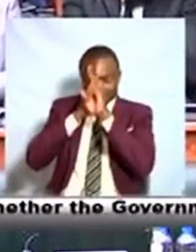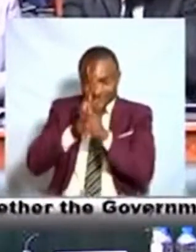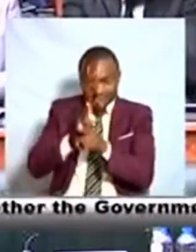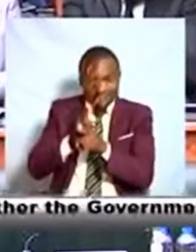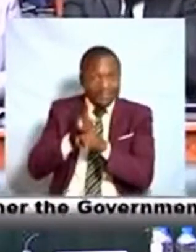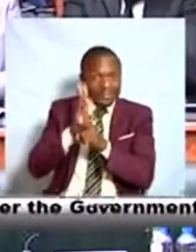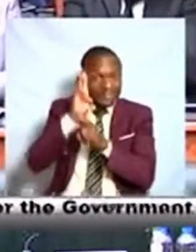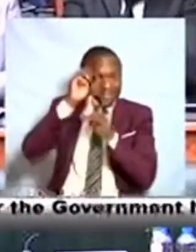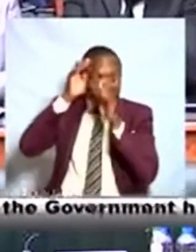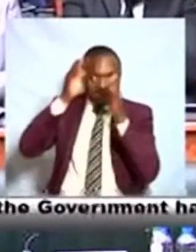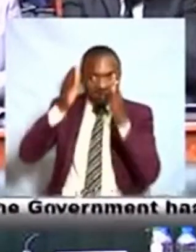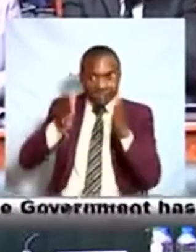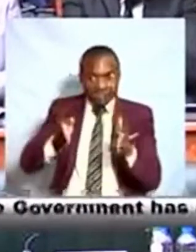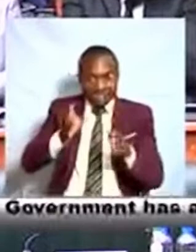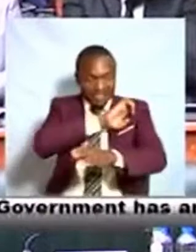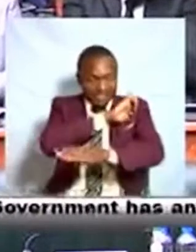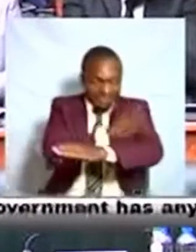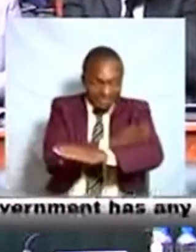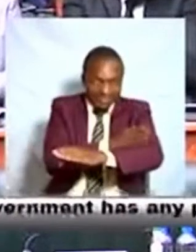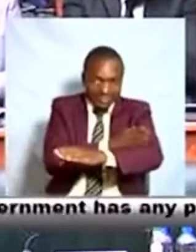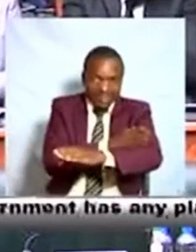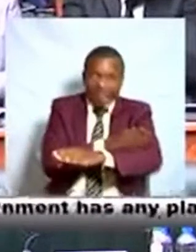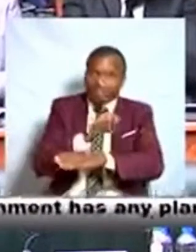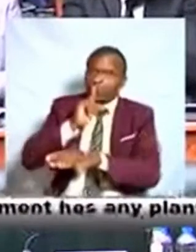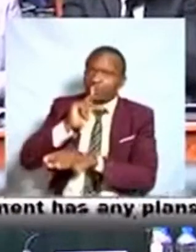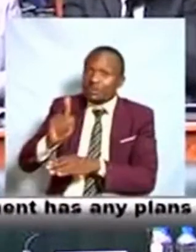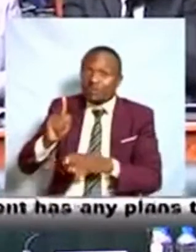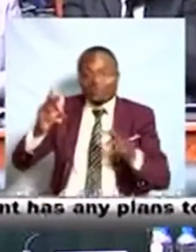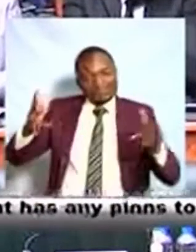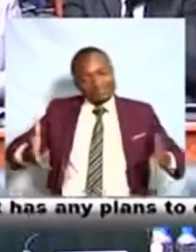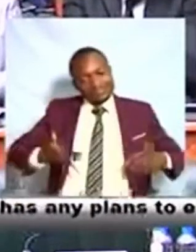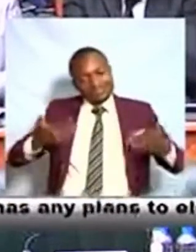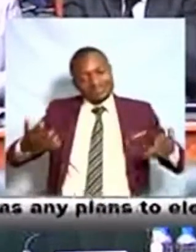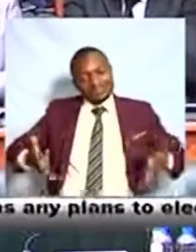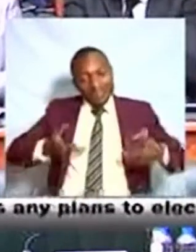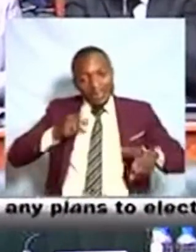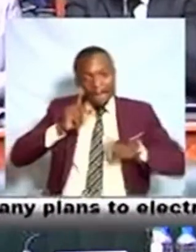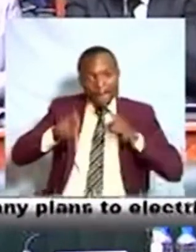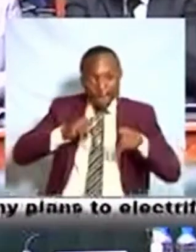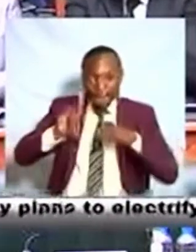of Energy, indeed we are very happy as the people of